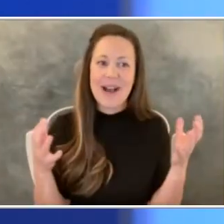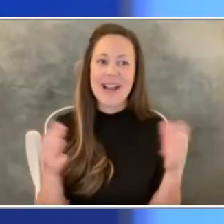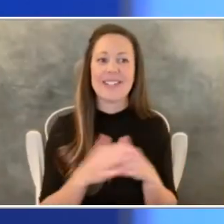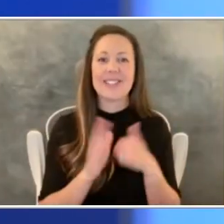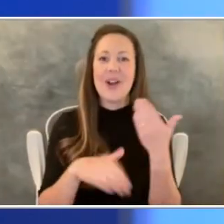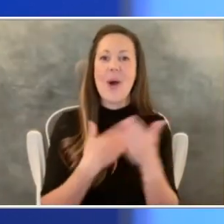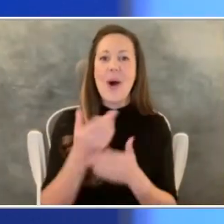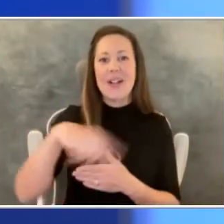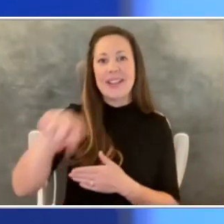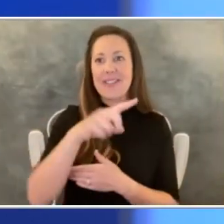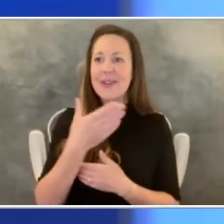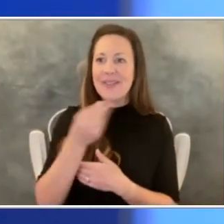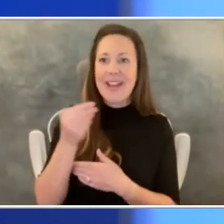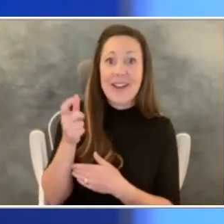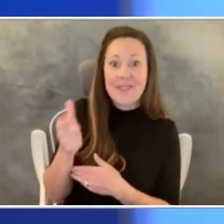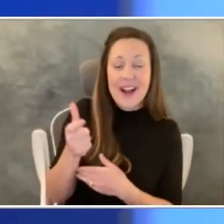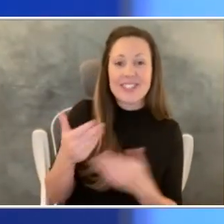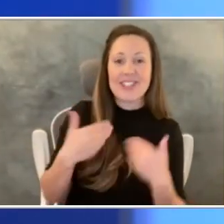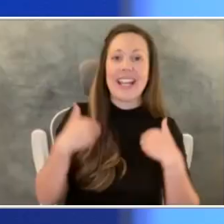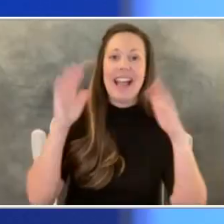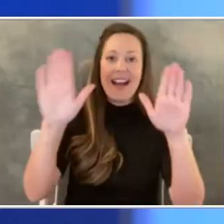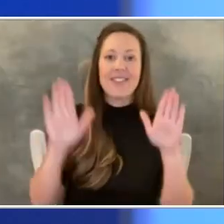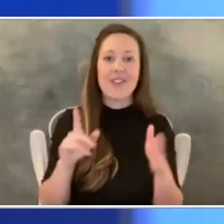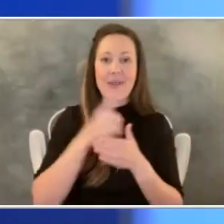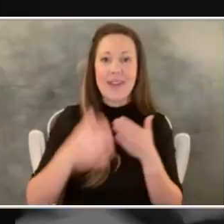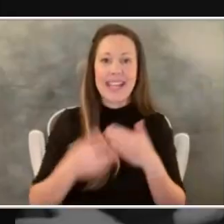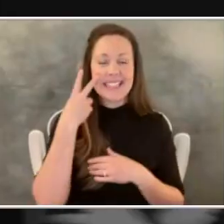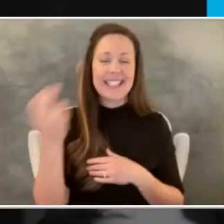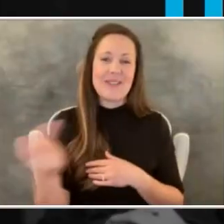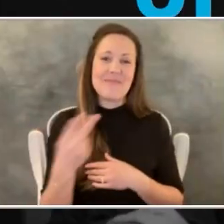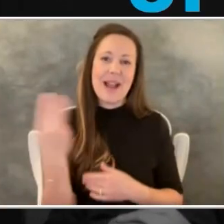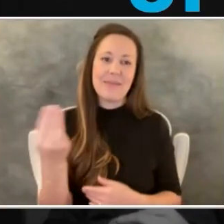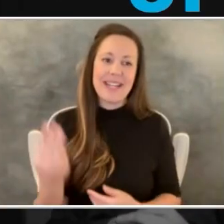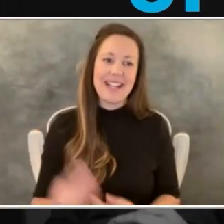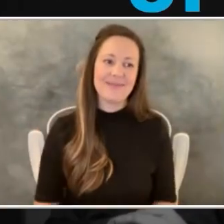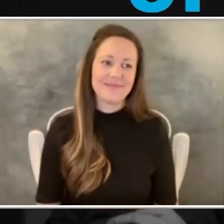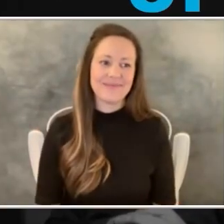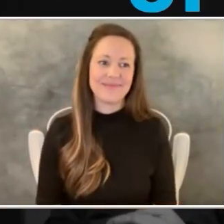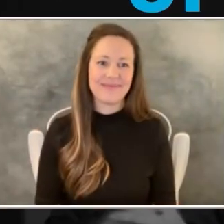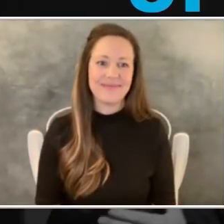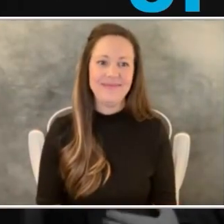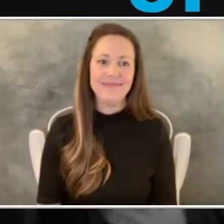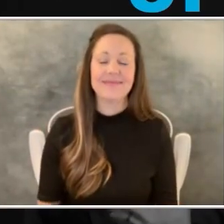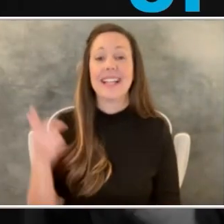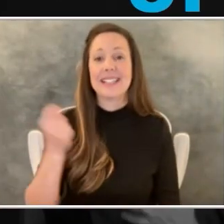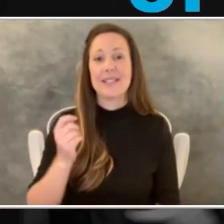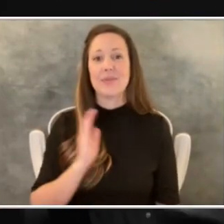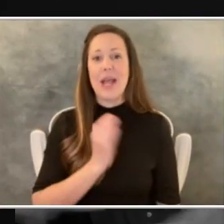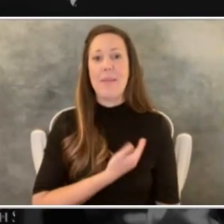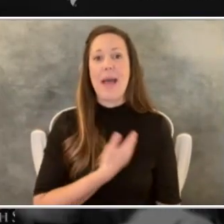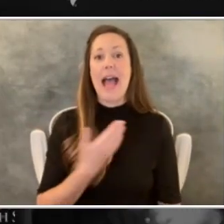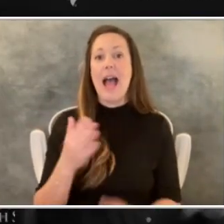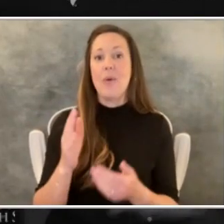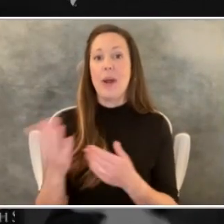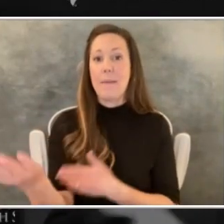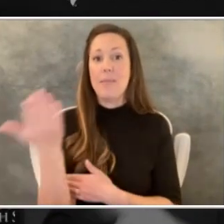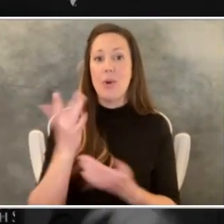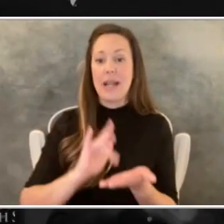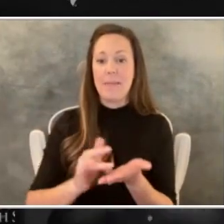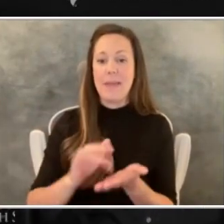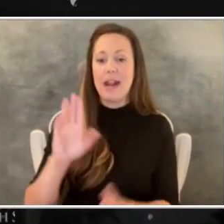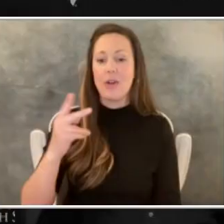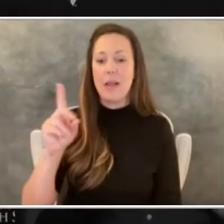viewers for being with us. Have a great weekend. We'll see you back here on Monday. Subscribe to our morning medical update and open